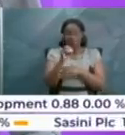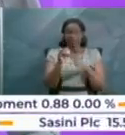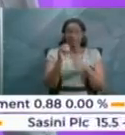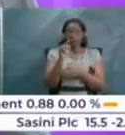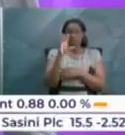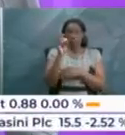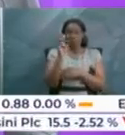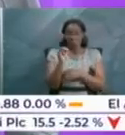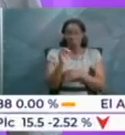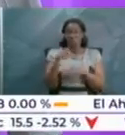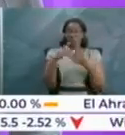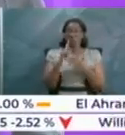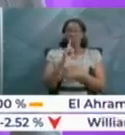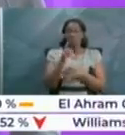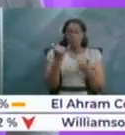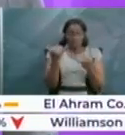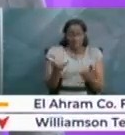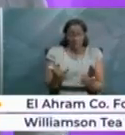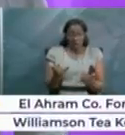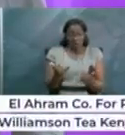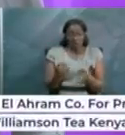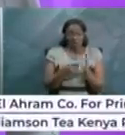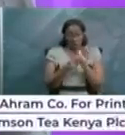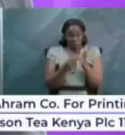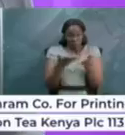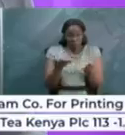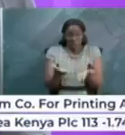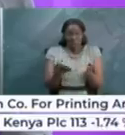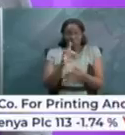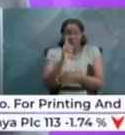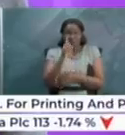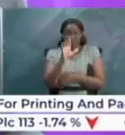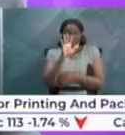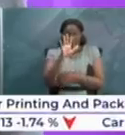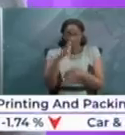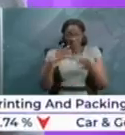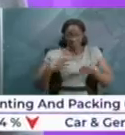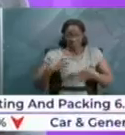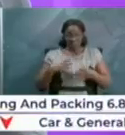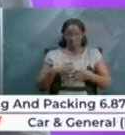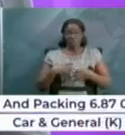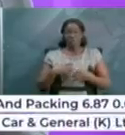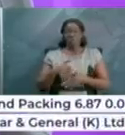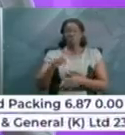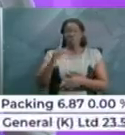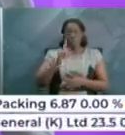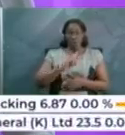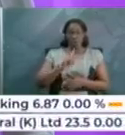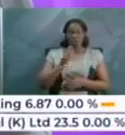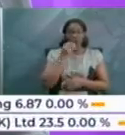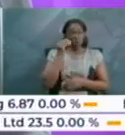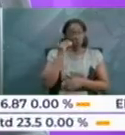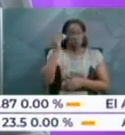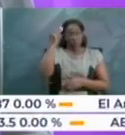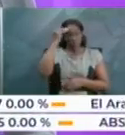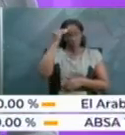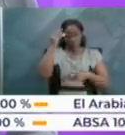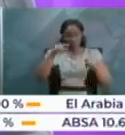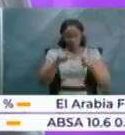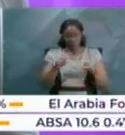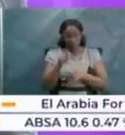sokoc.letscreateafrica.com, or order it right now from this show, the first 5 people who actually order for the Nyumbani Edu Care